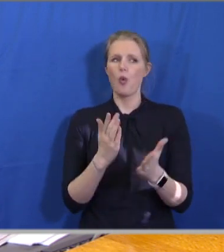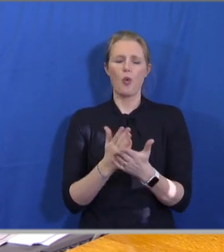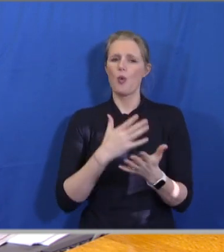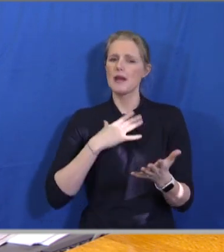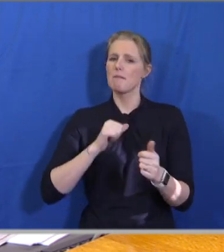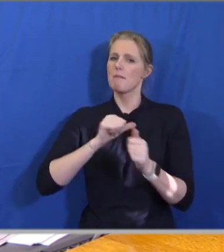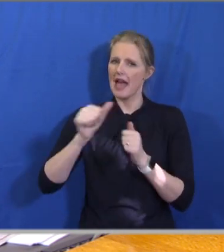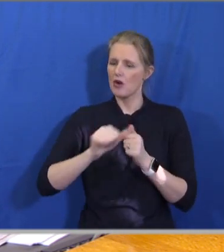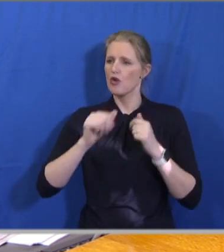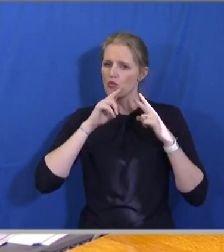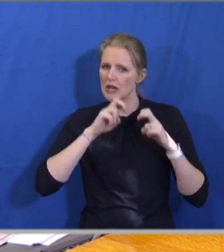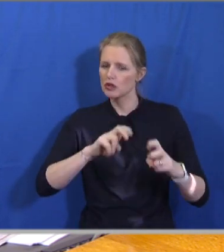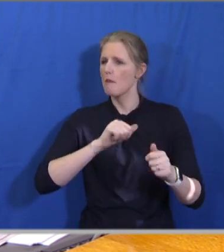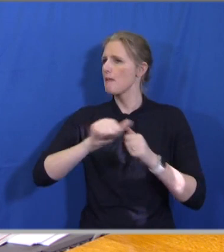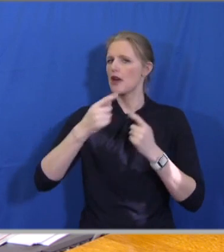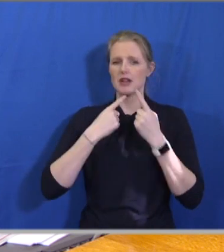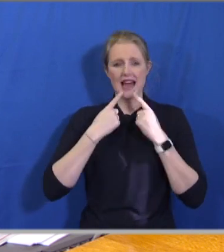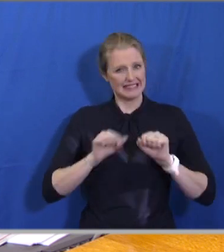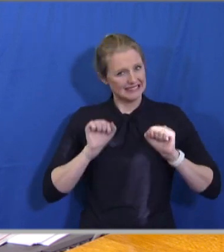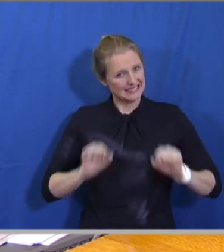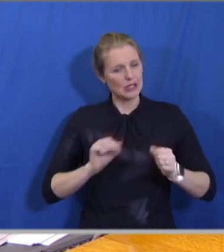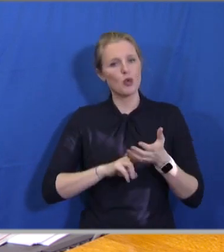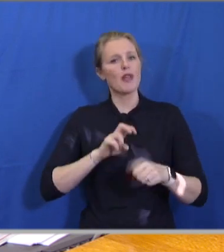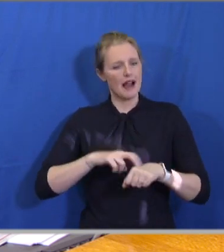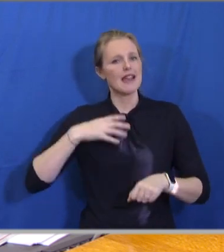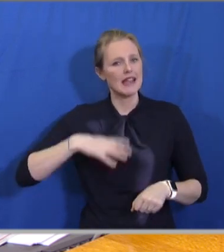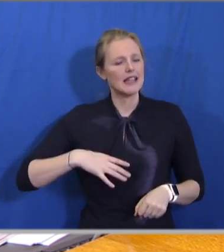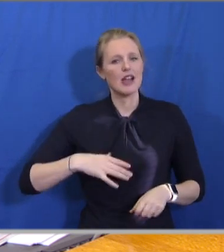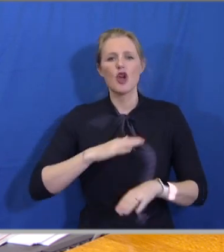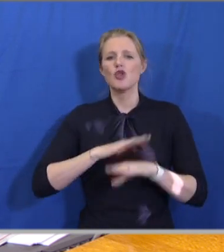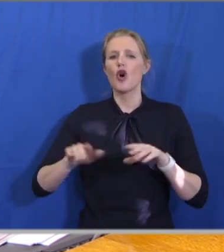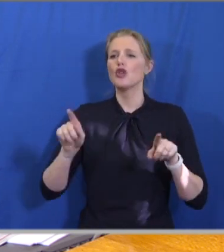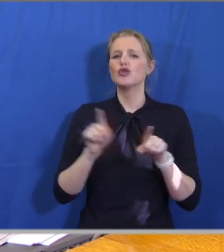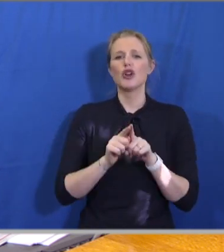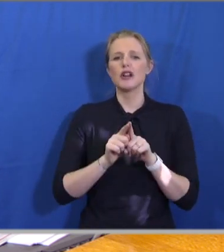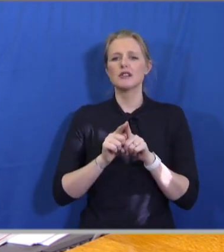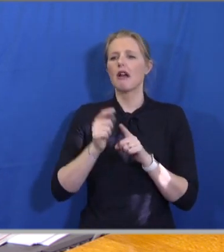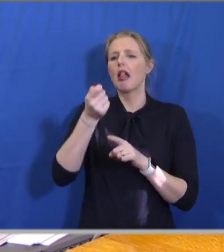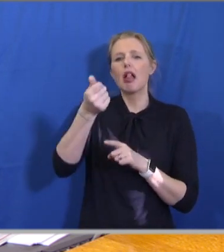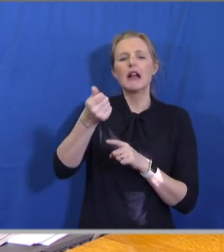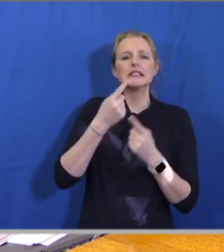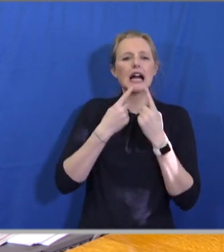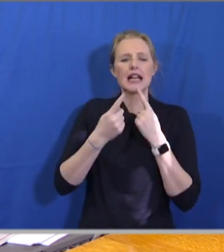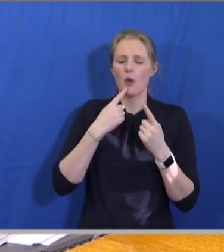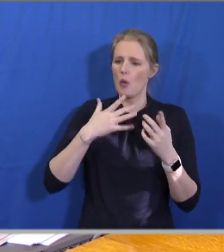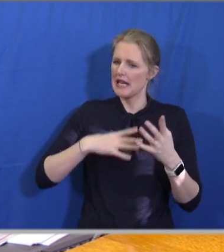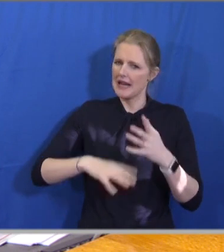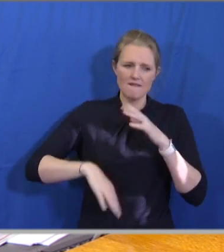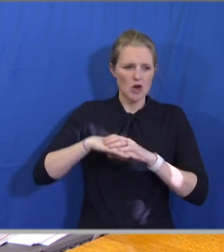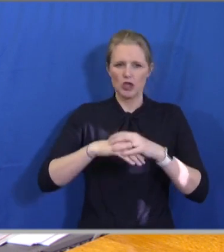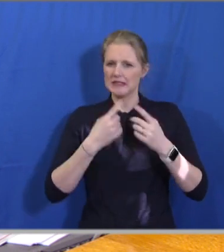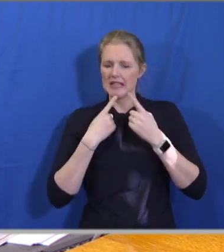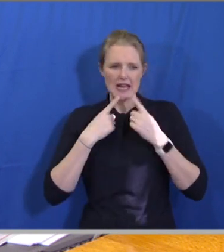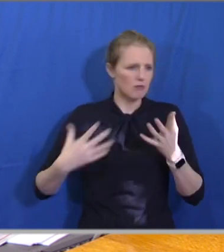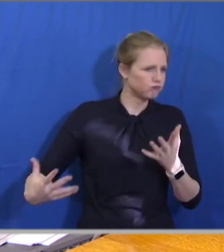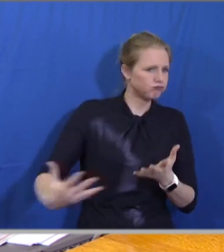research, better data here, based locally, and just not extrapolated. And just to inform everyone in the meeting that we actually are